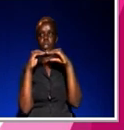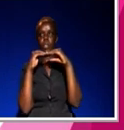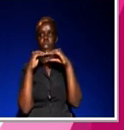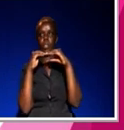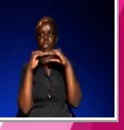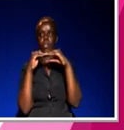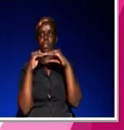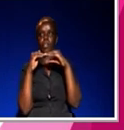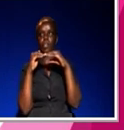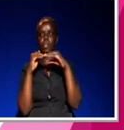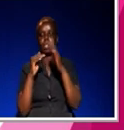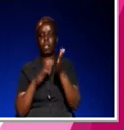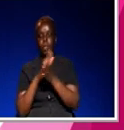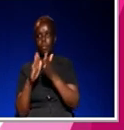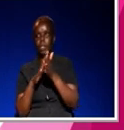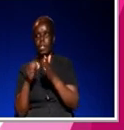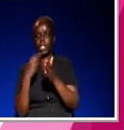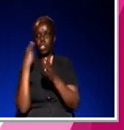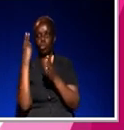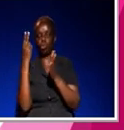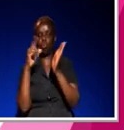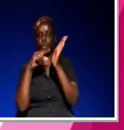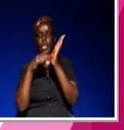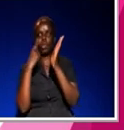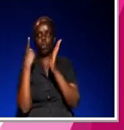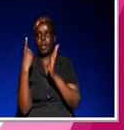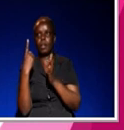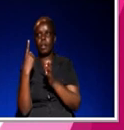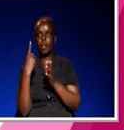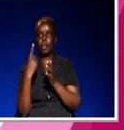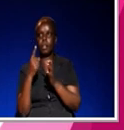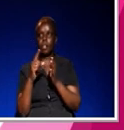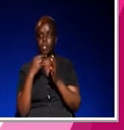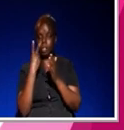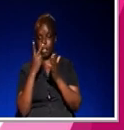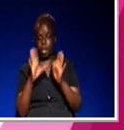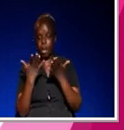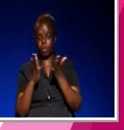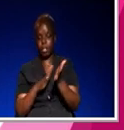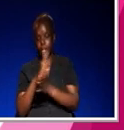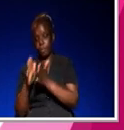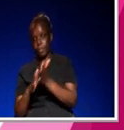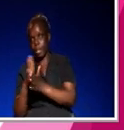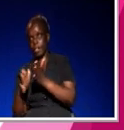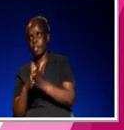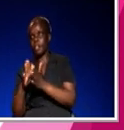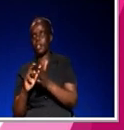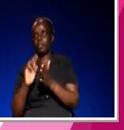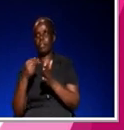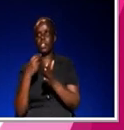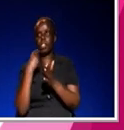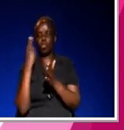The configuration of lithium is 2-1. Let's see how the electrons are arranged. We have the first 2